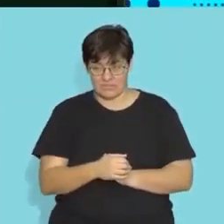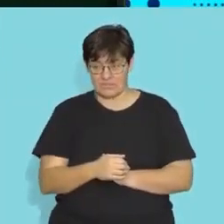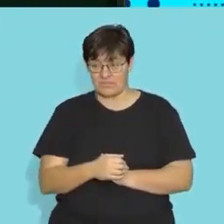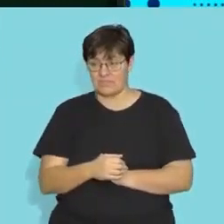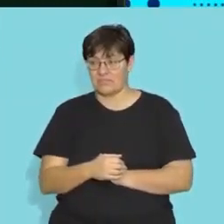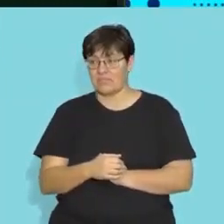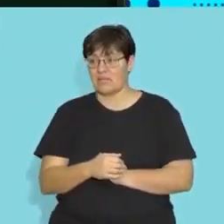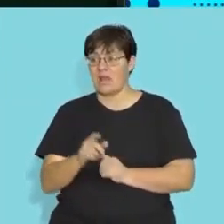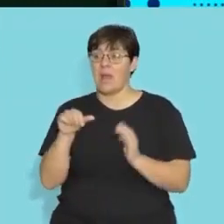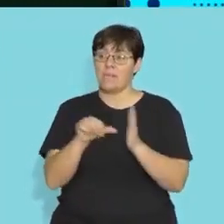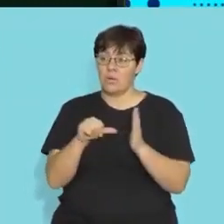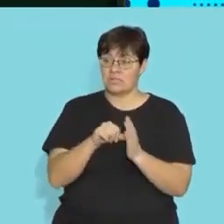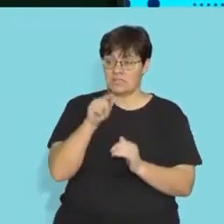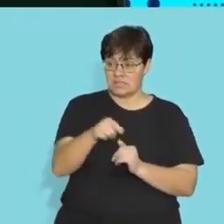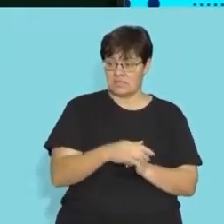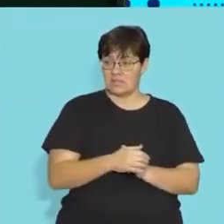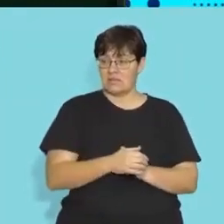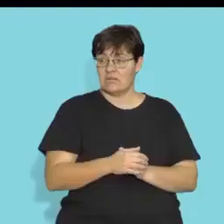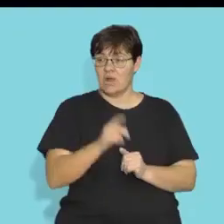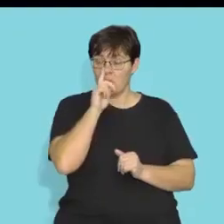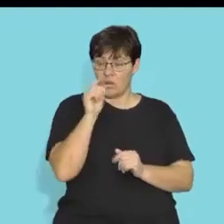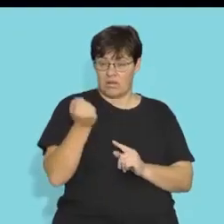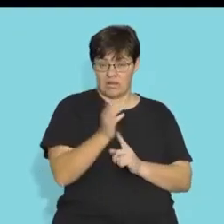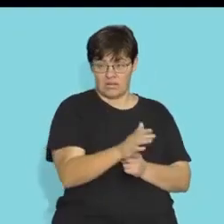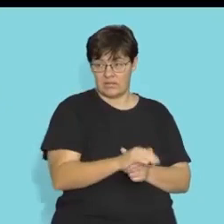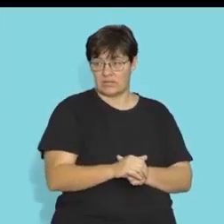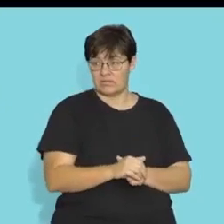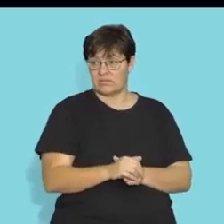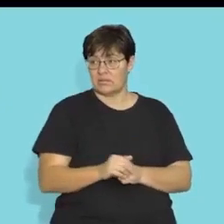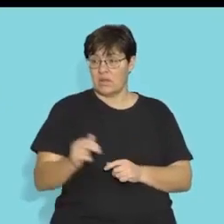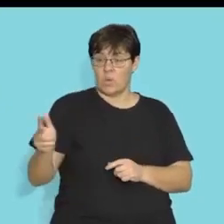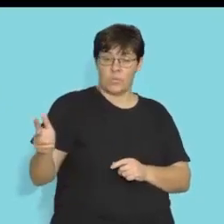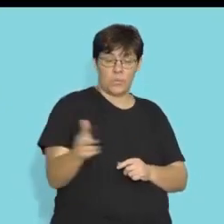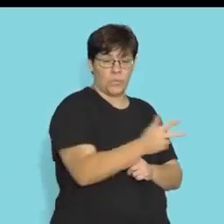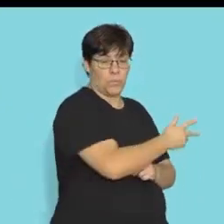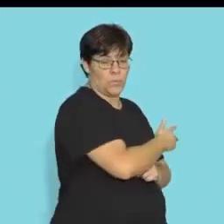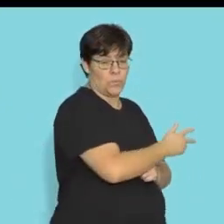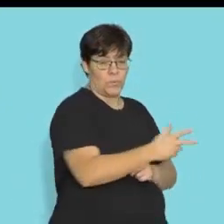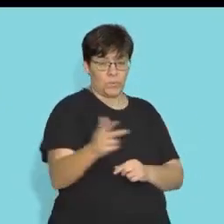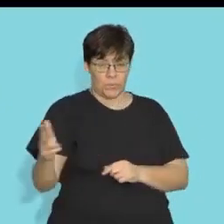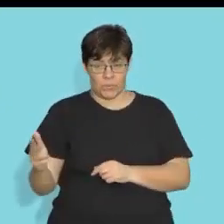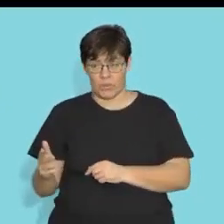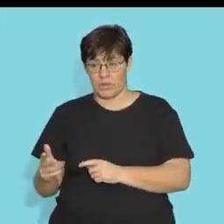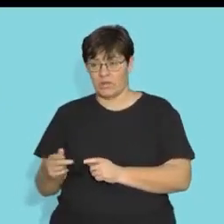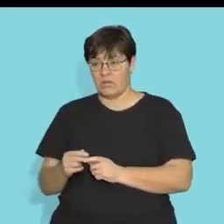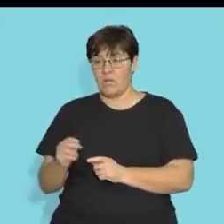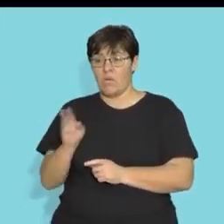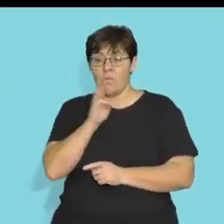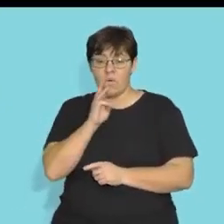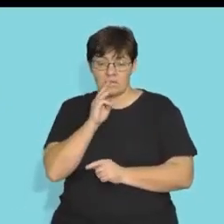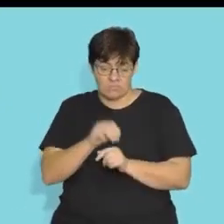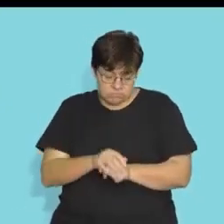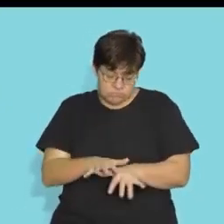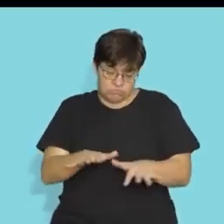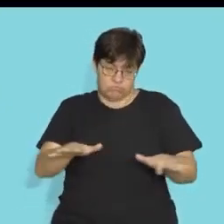eutrophication, which we will discuss in a later one. What's important is that when you look at this image, spray irrigation means that